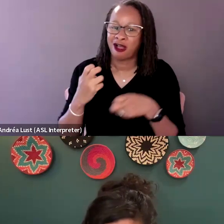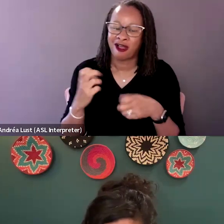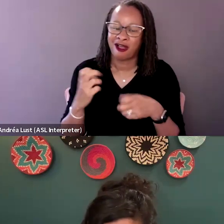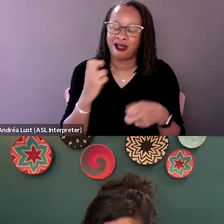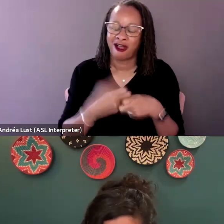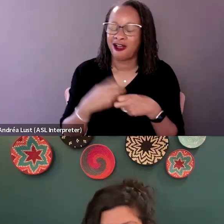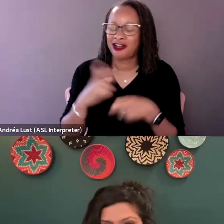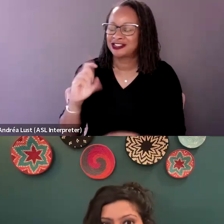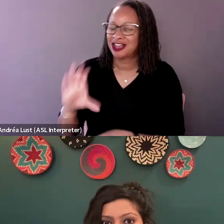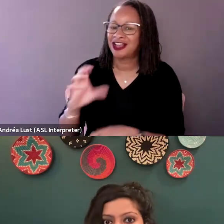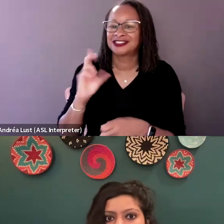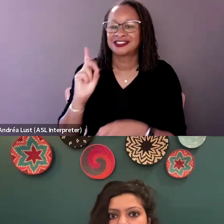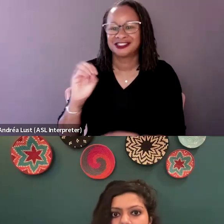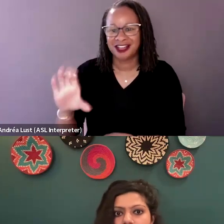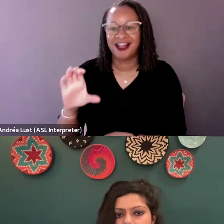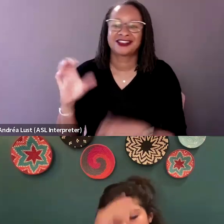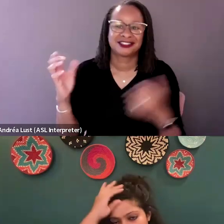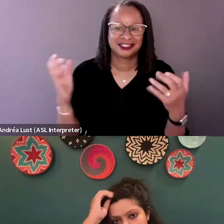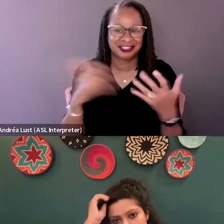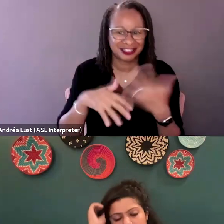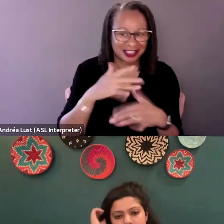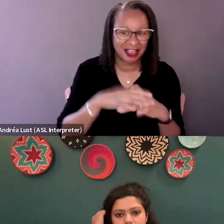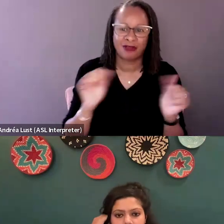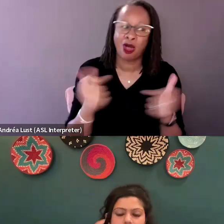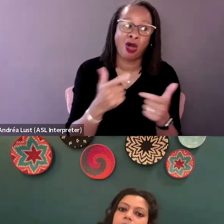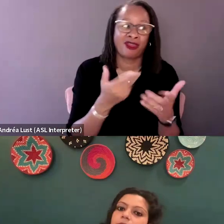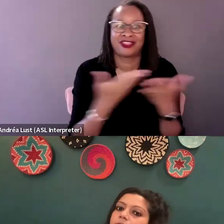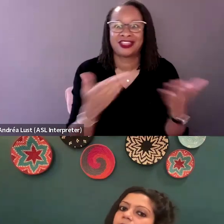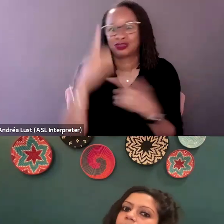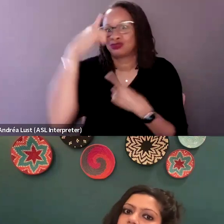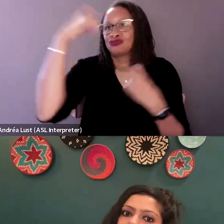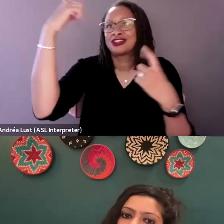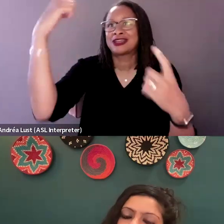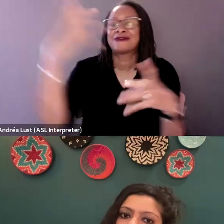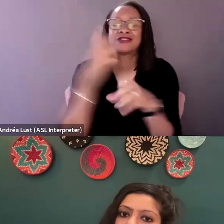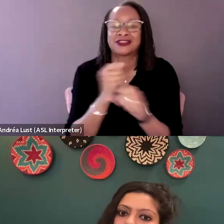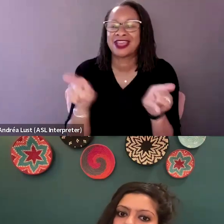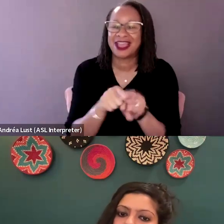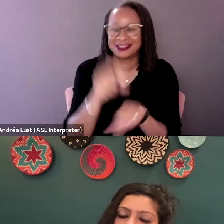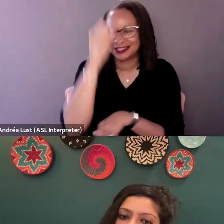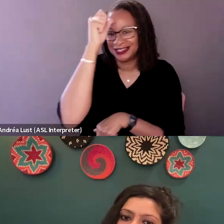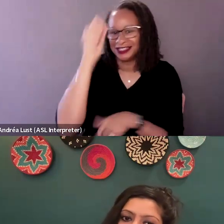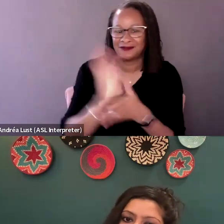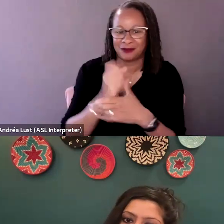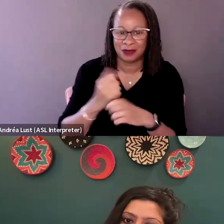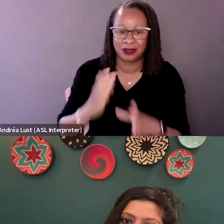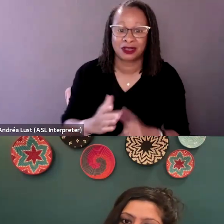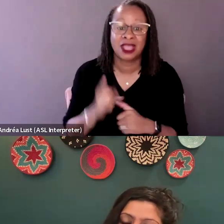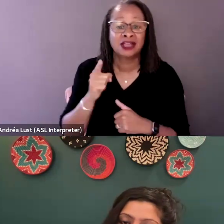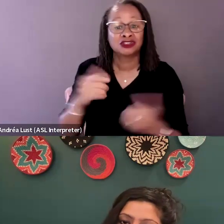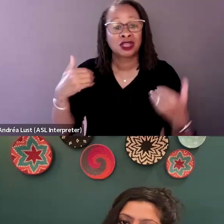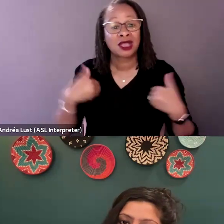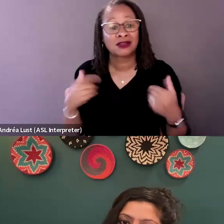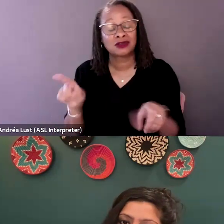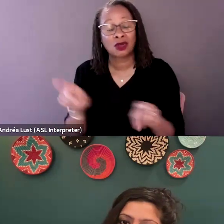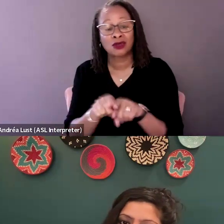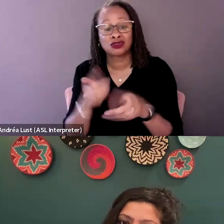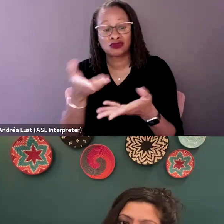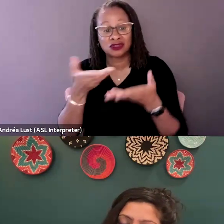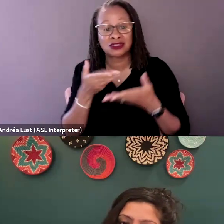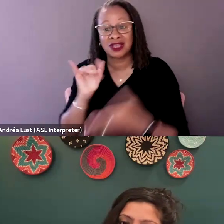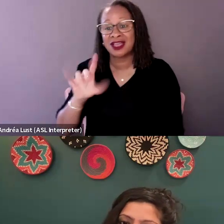the special jury prize at Sundance. She has received support from ITFA, Sundance Institute, San Francisco